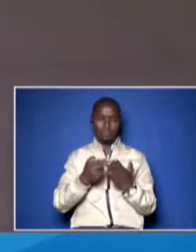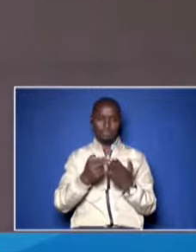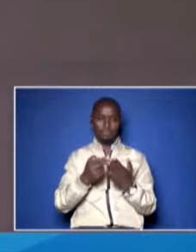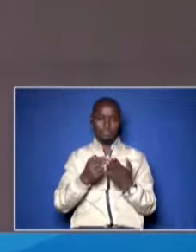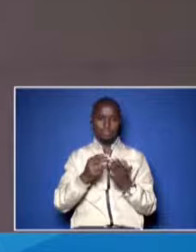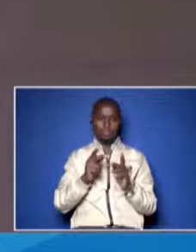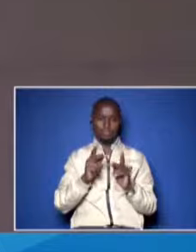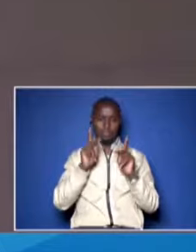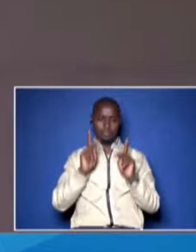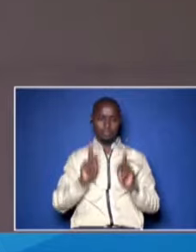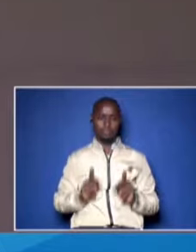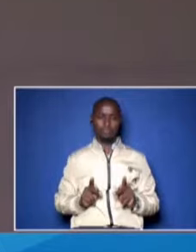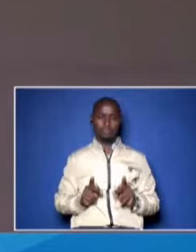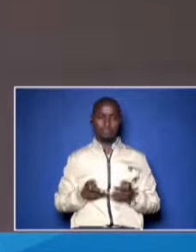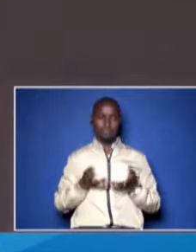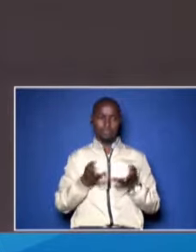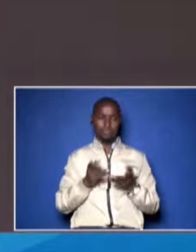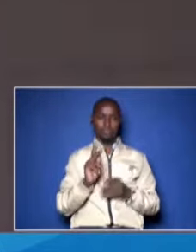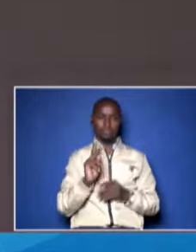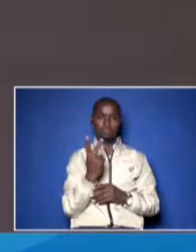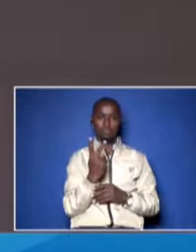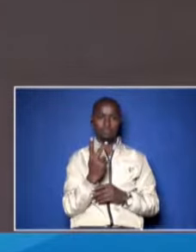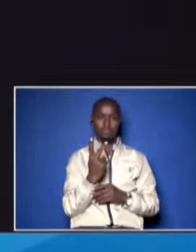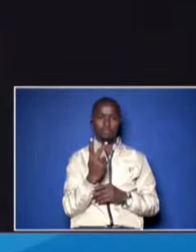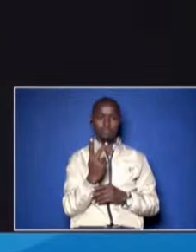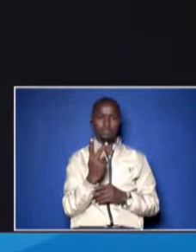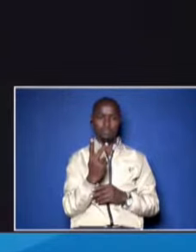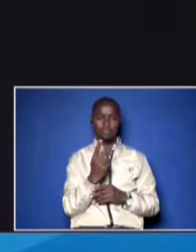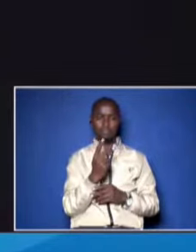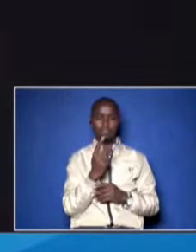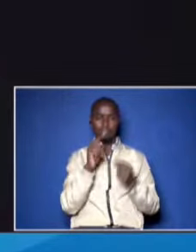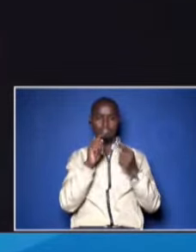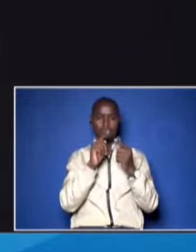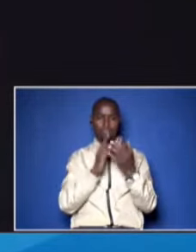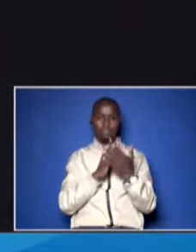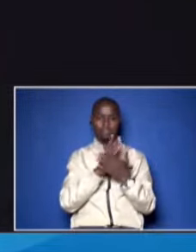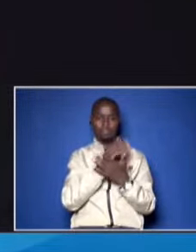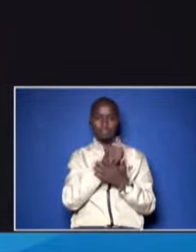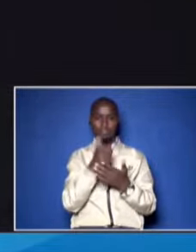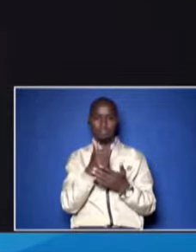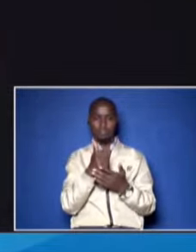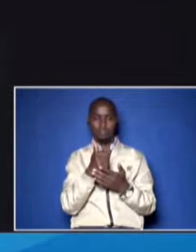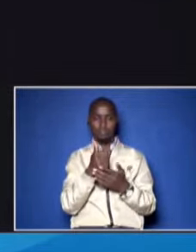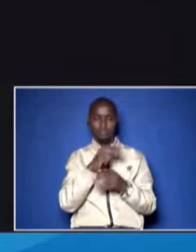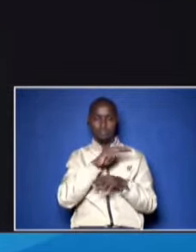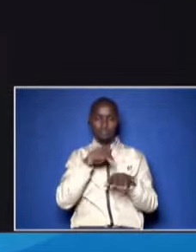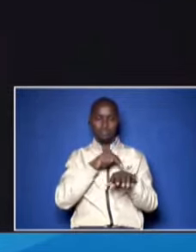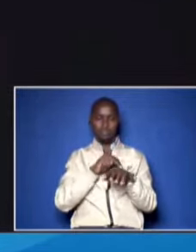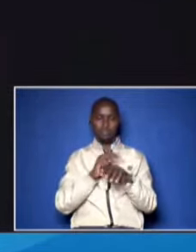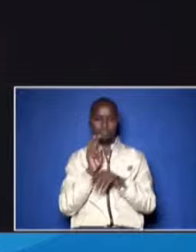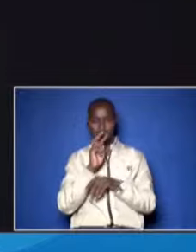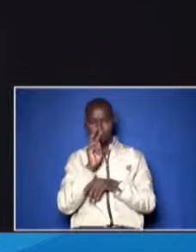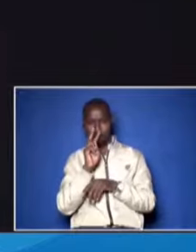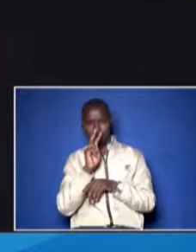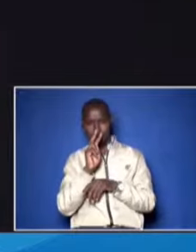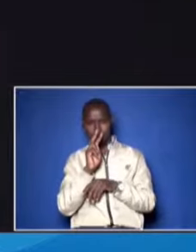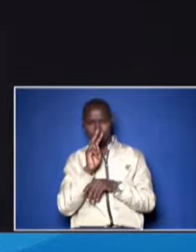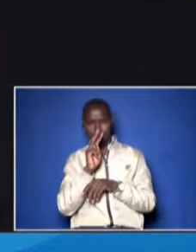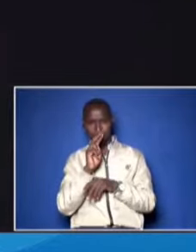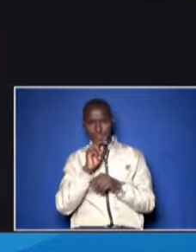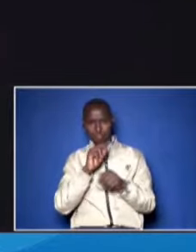people here in Kenya and throughout the Nations who are watching around the